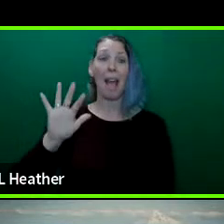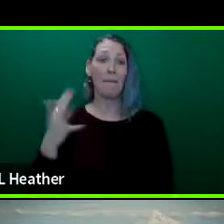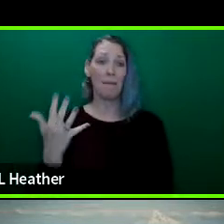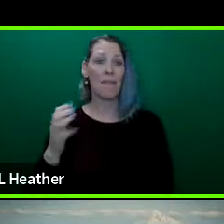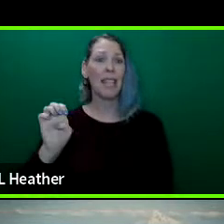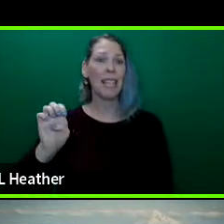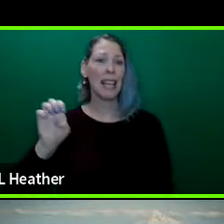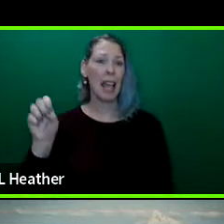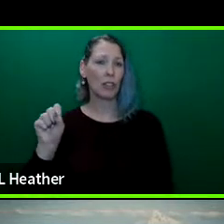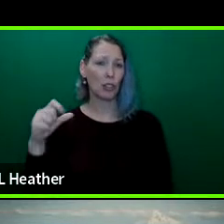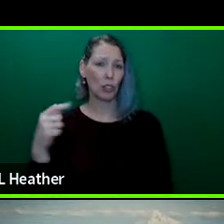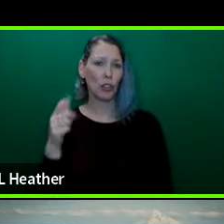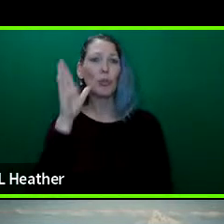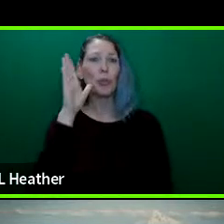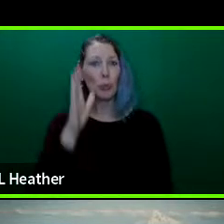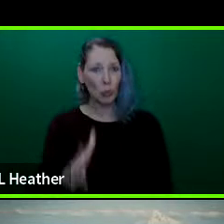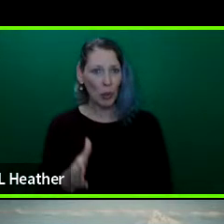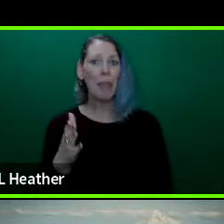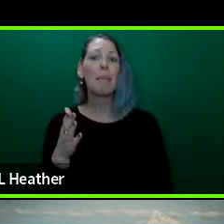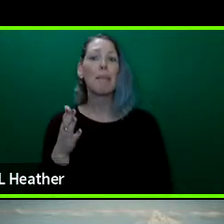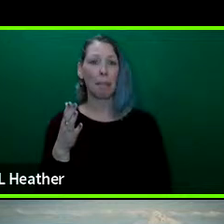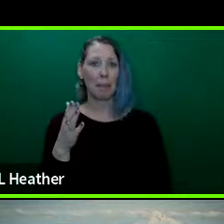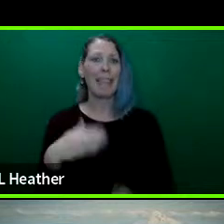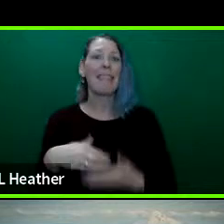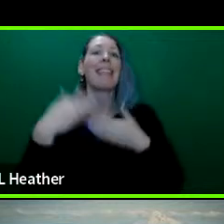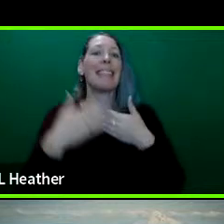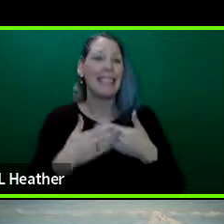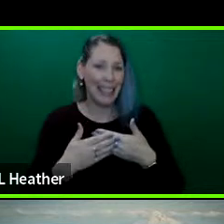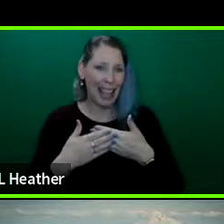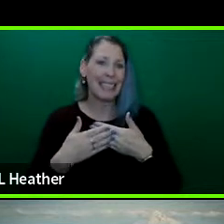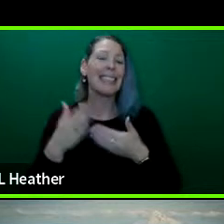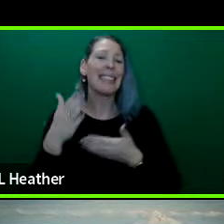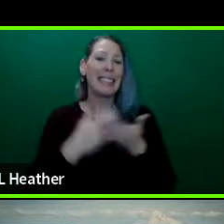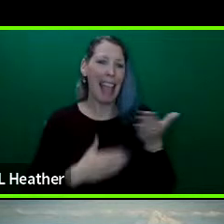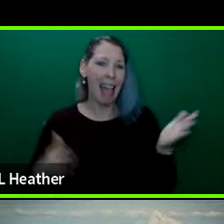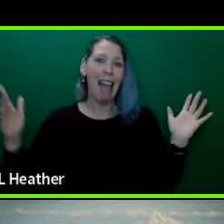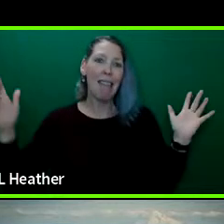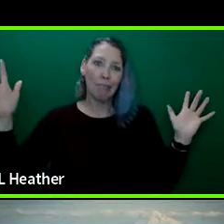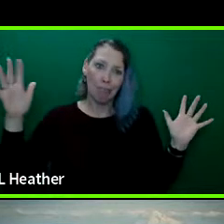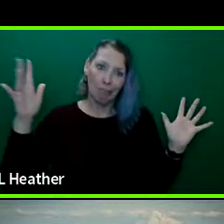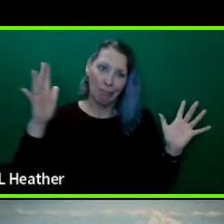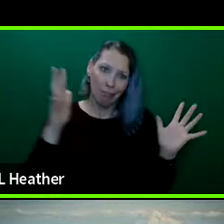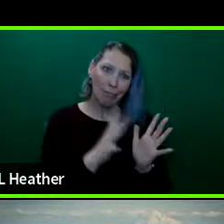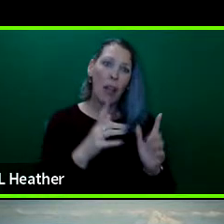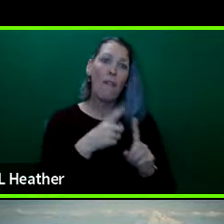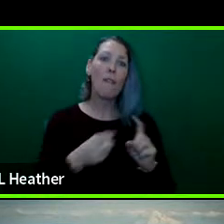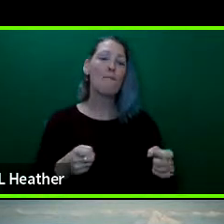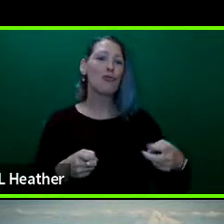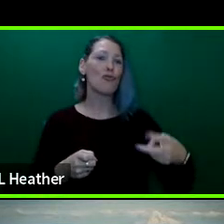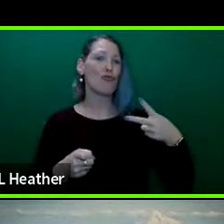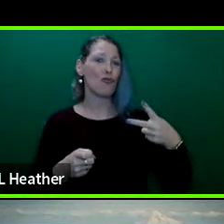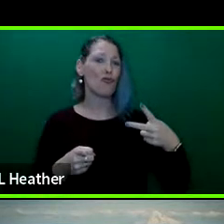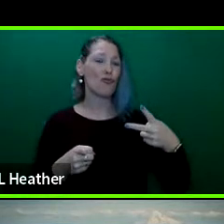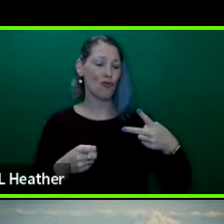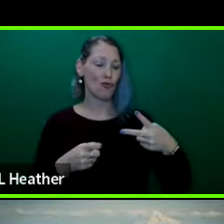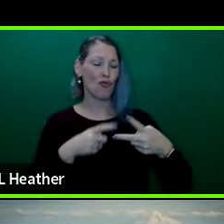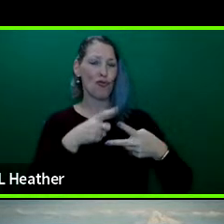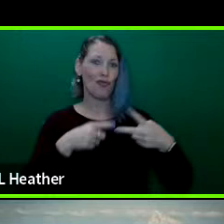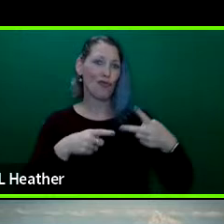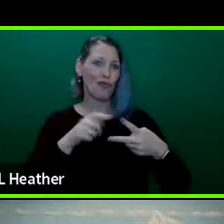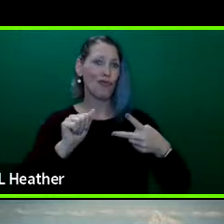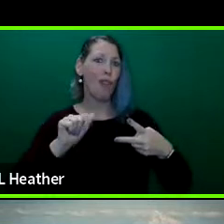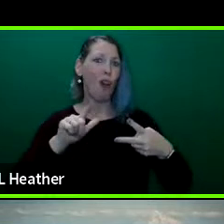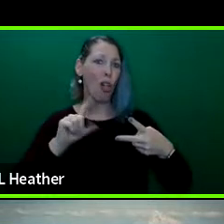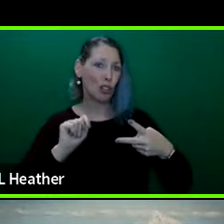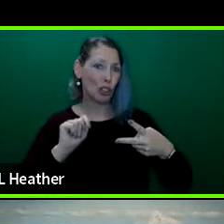ESG is going to be the next step in whittling down from these two alternatives after taking into